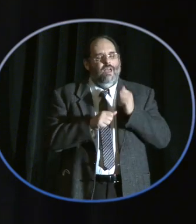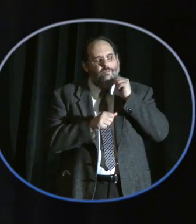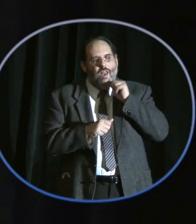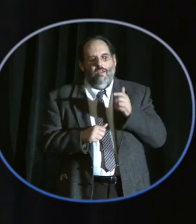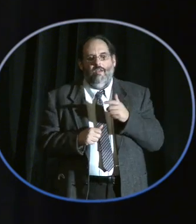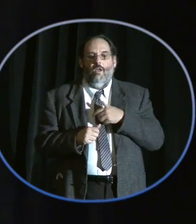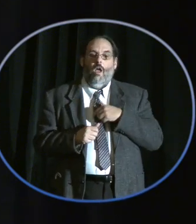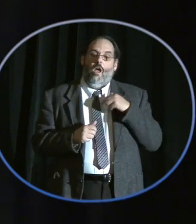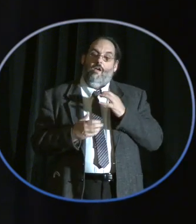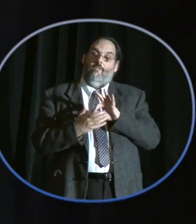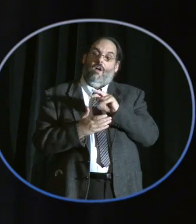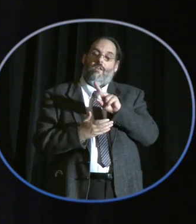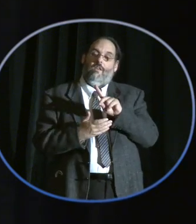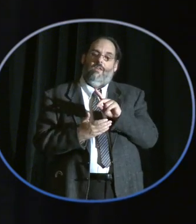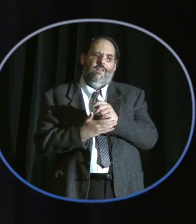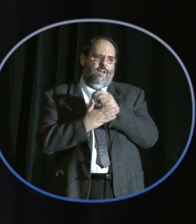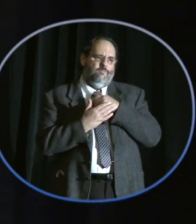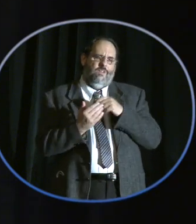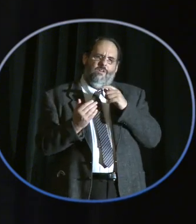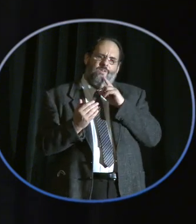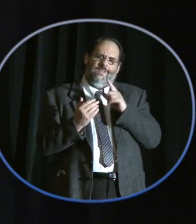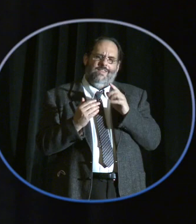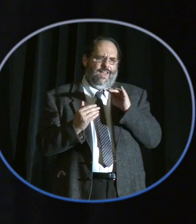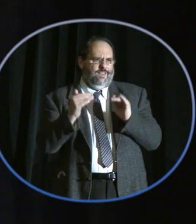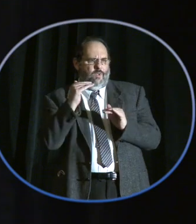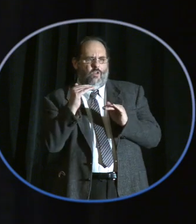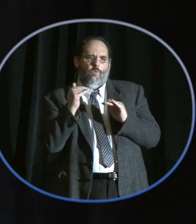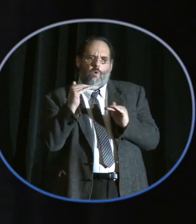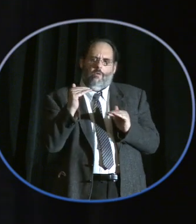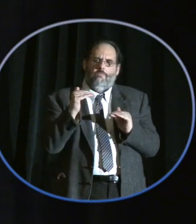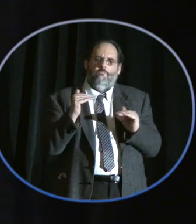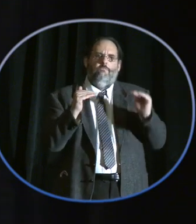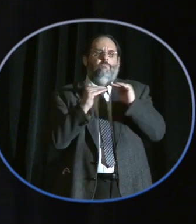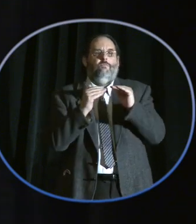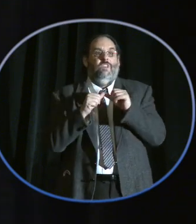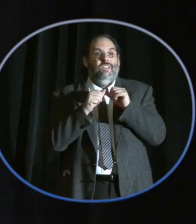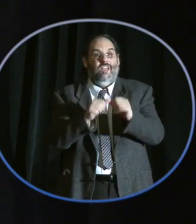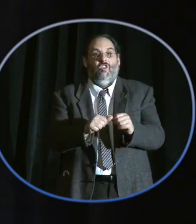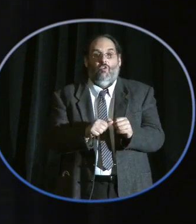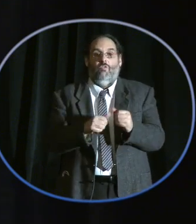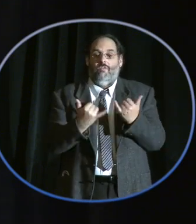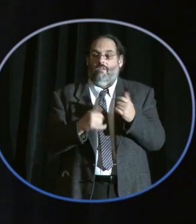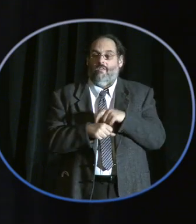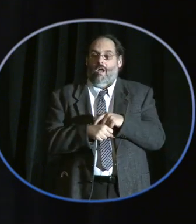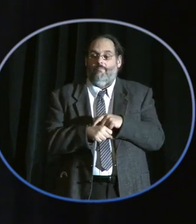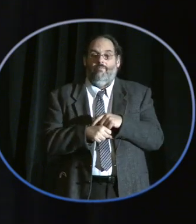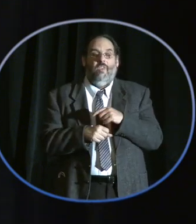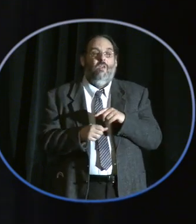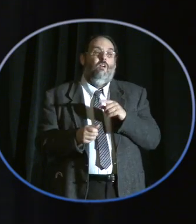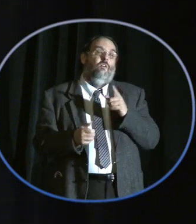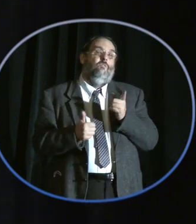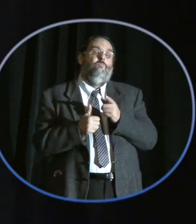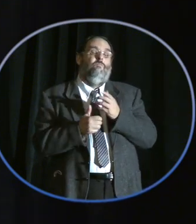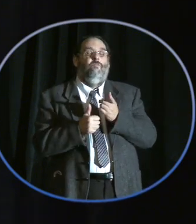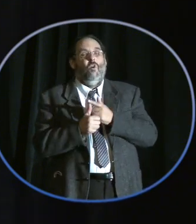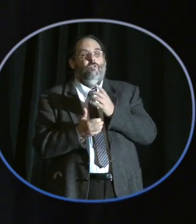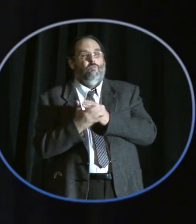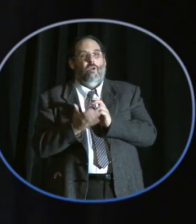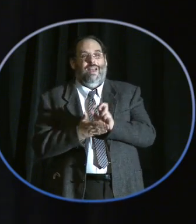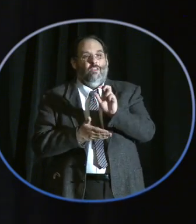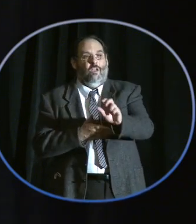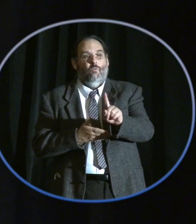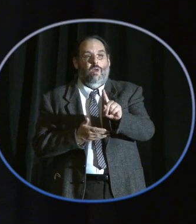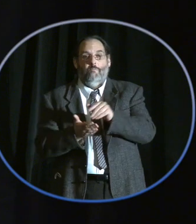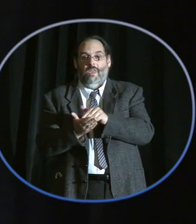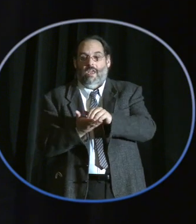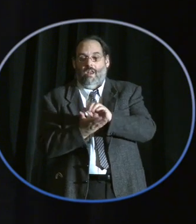dedication to addressing digital disparities that persist in our city. And with an initial allocation of $1 million, we're aiming